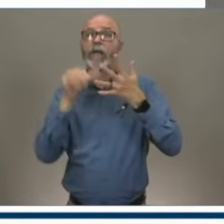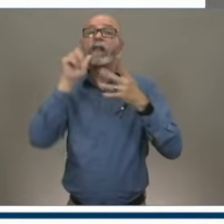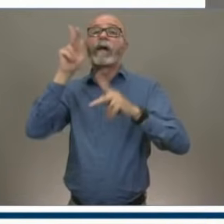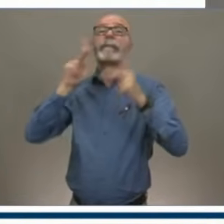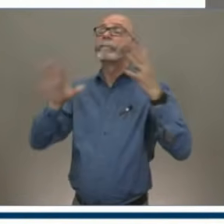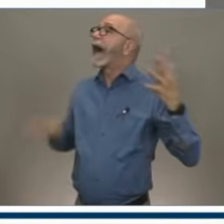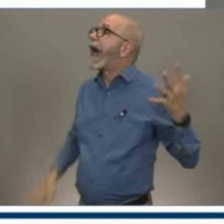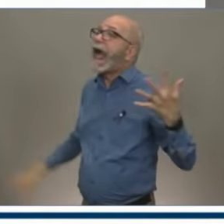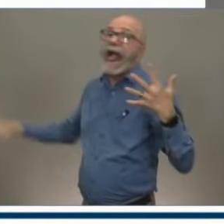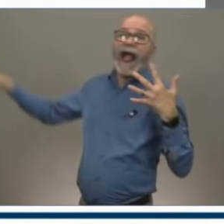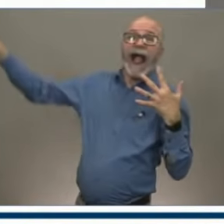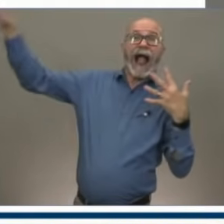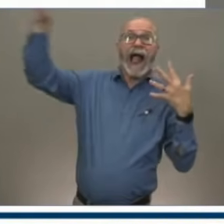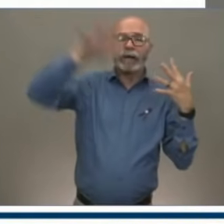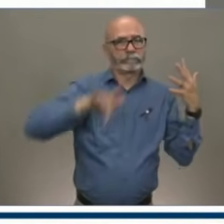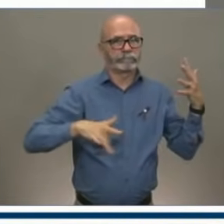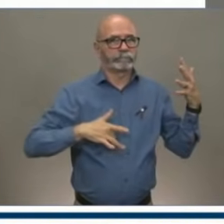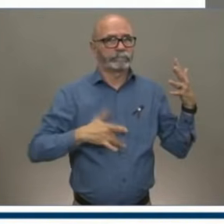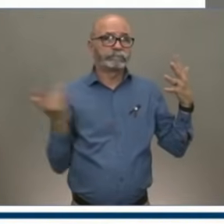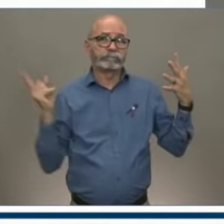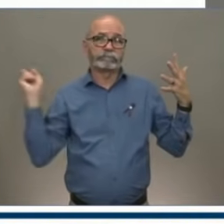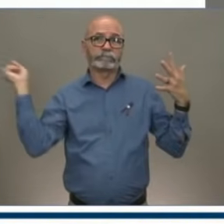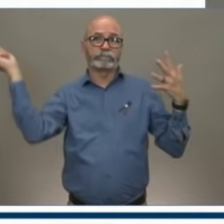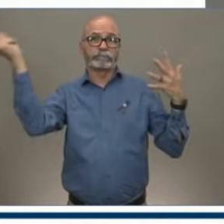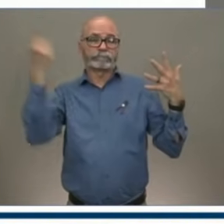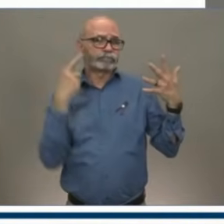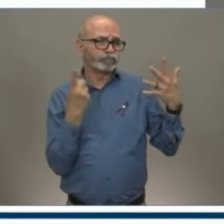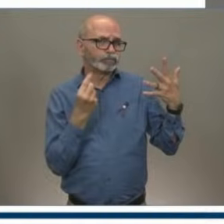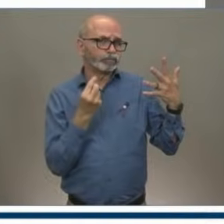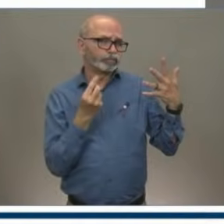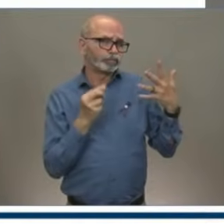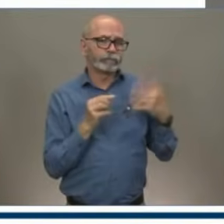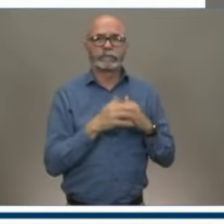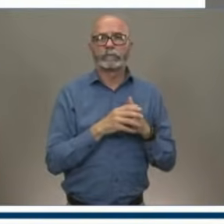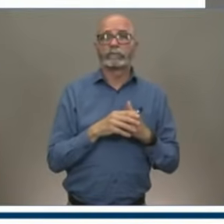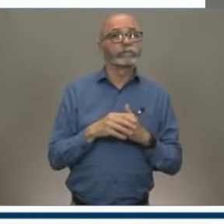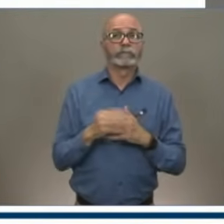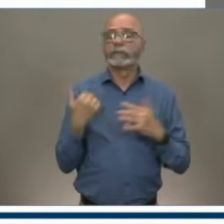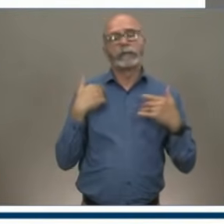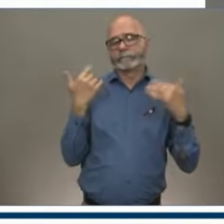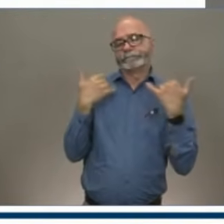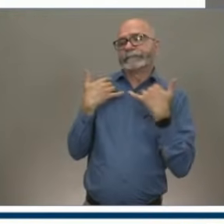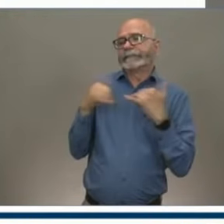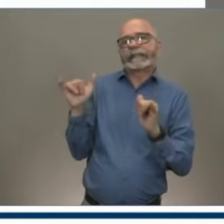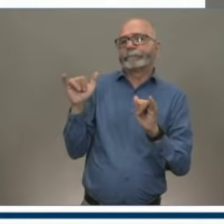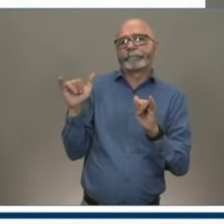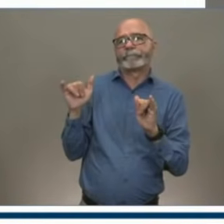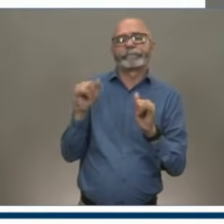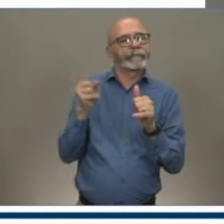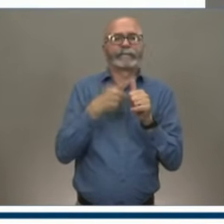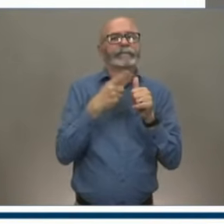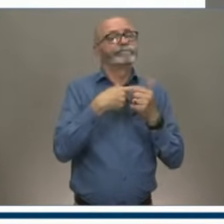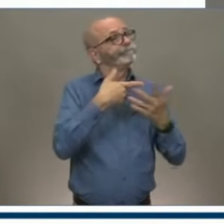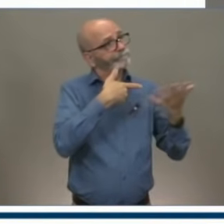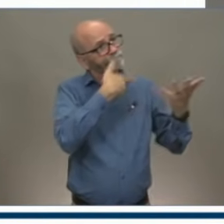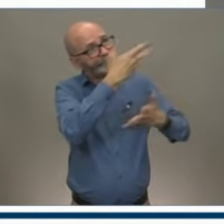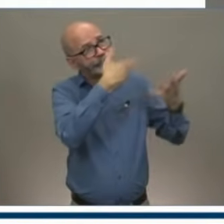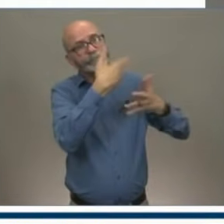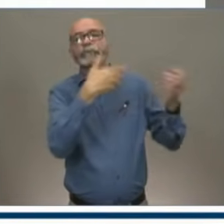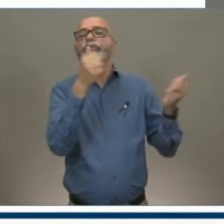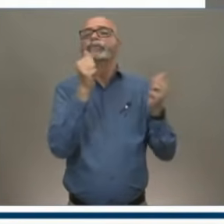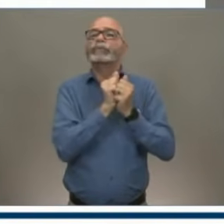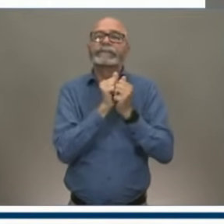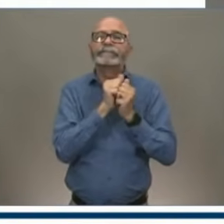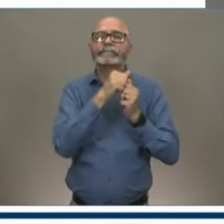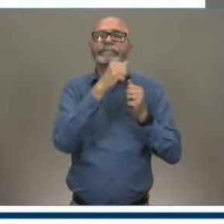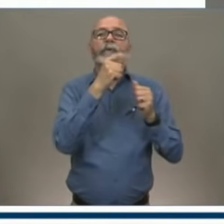still. It depends on our first objective now. We're focused on really planning for the first few weeks